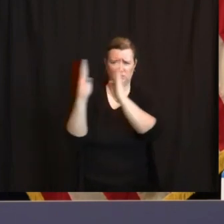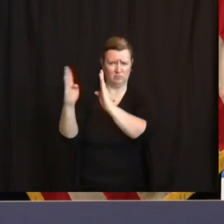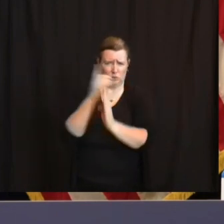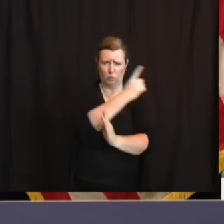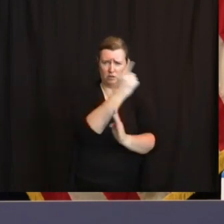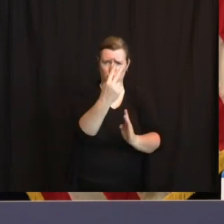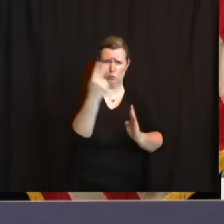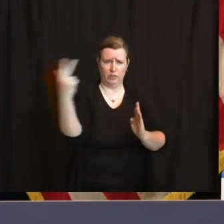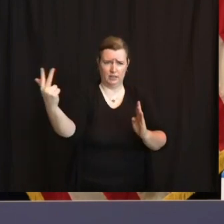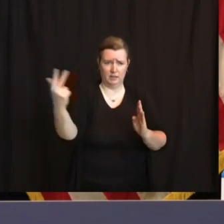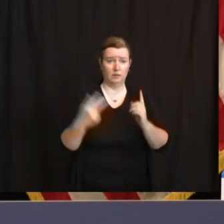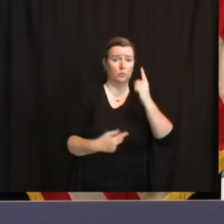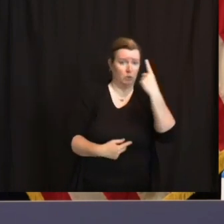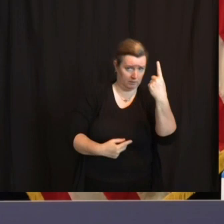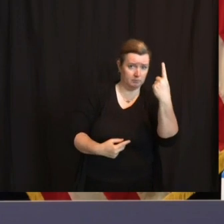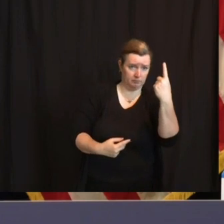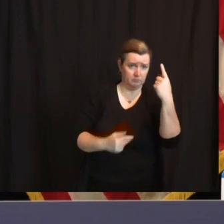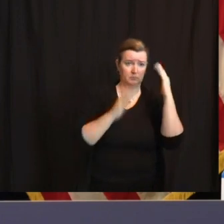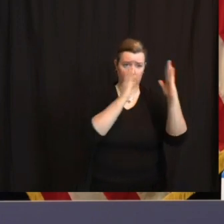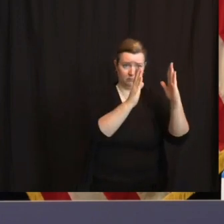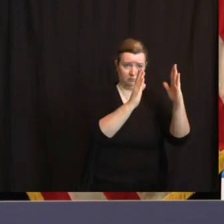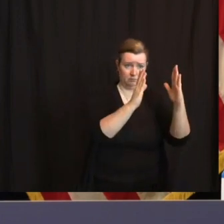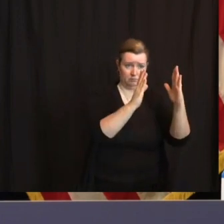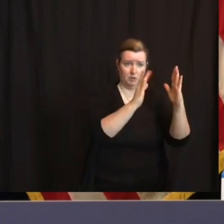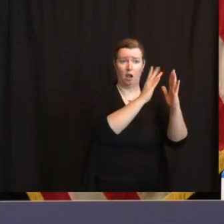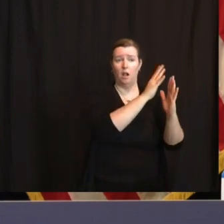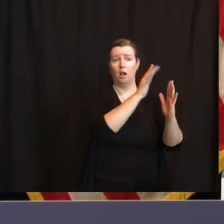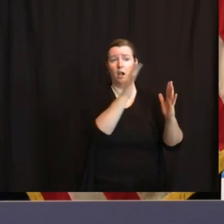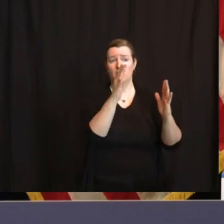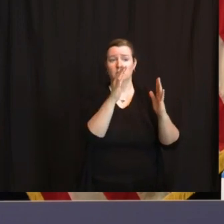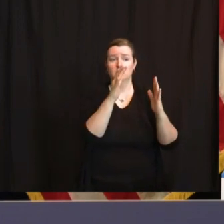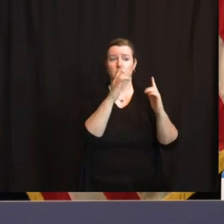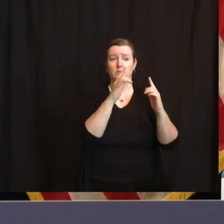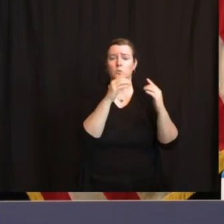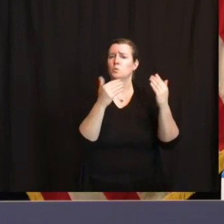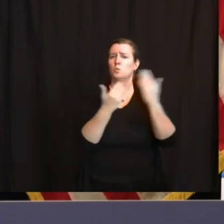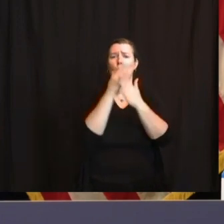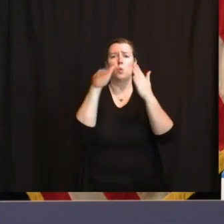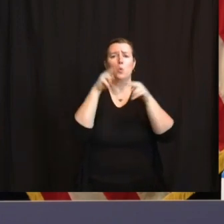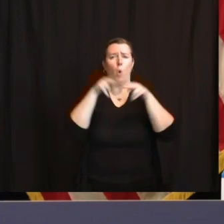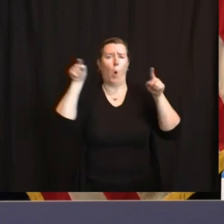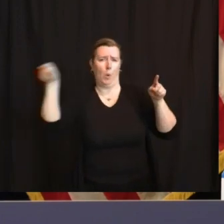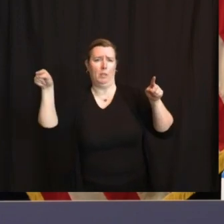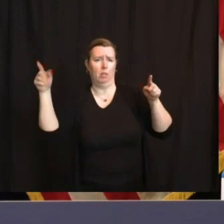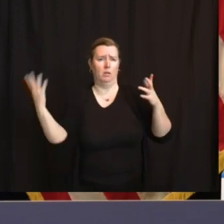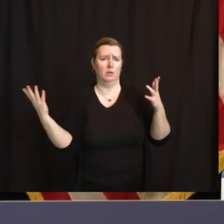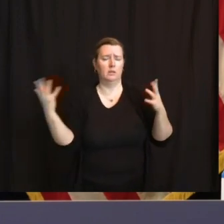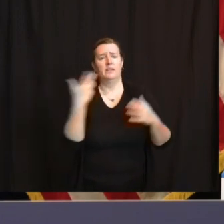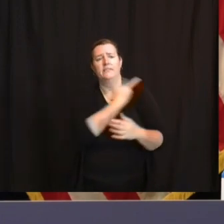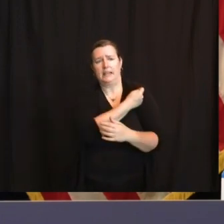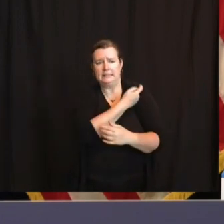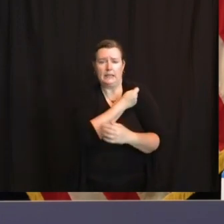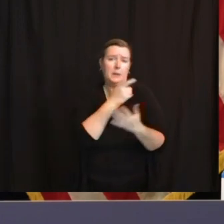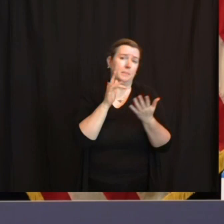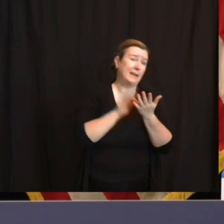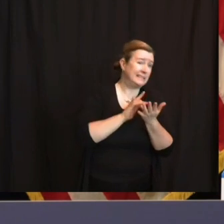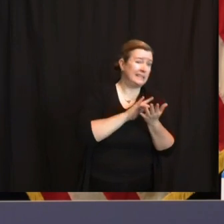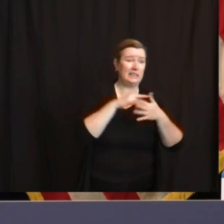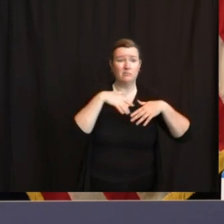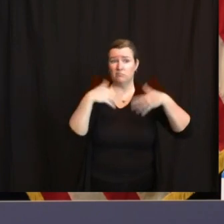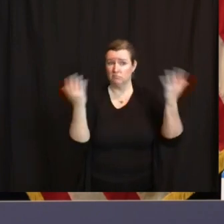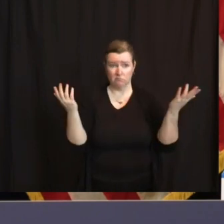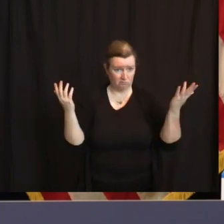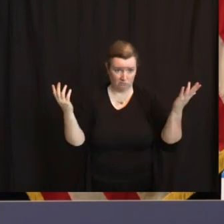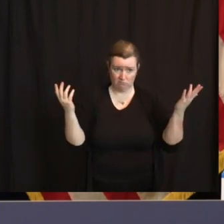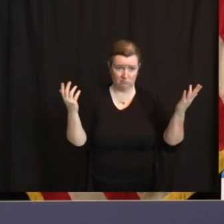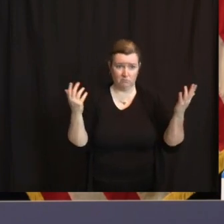waiting for a vaccine and effective medications. So if there's a vaccine that's created for COVID-19,